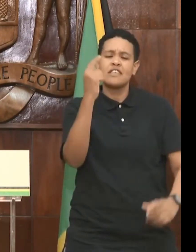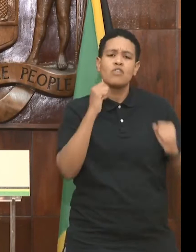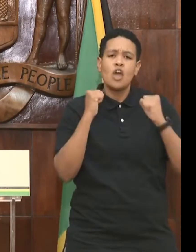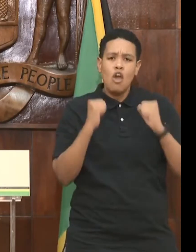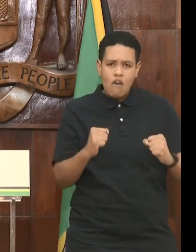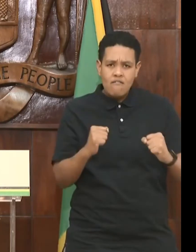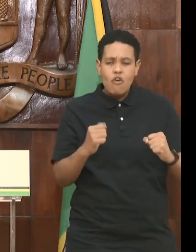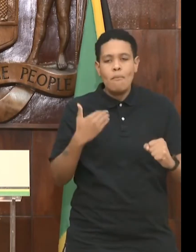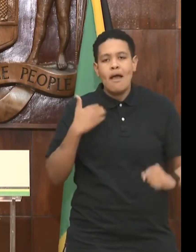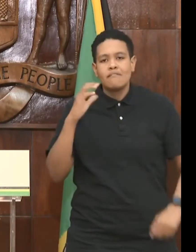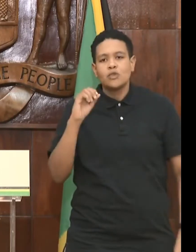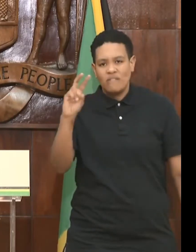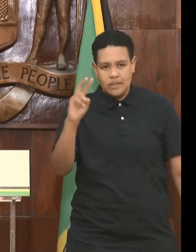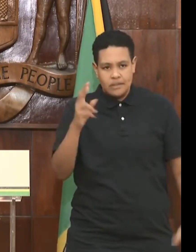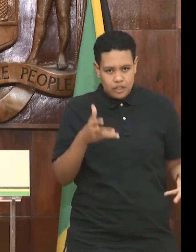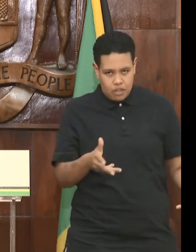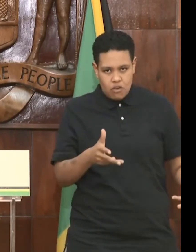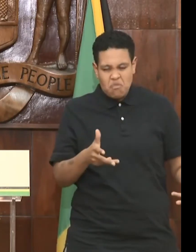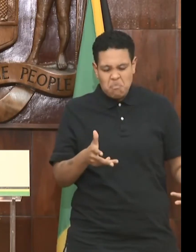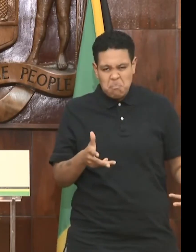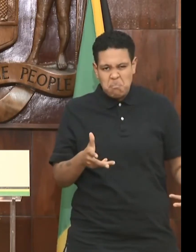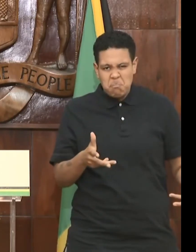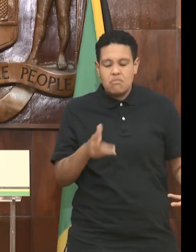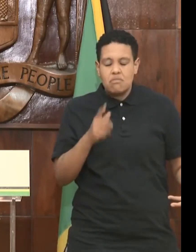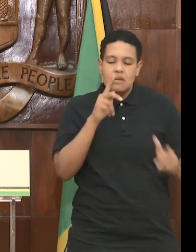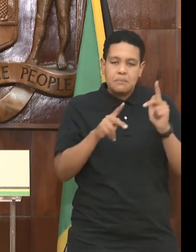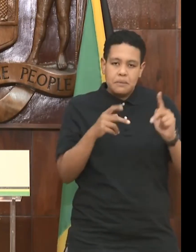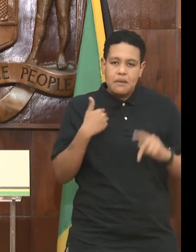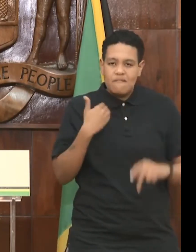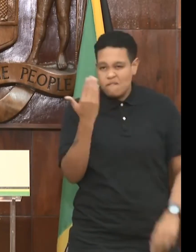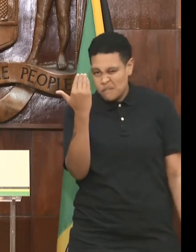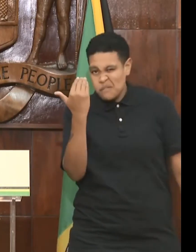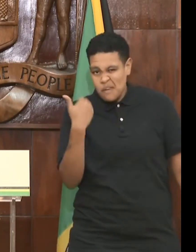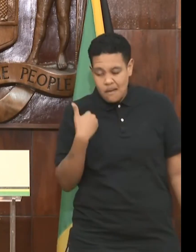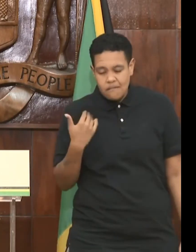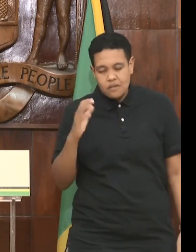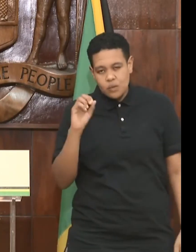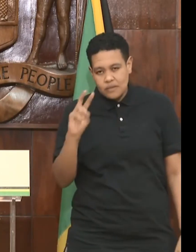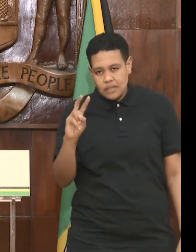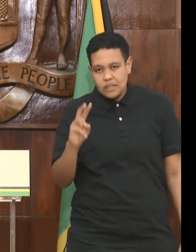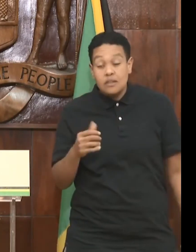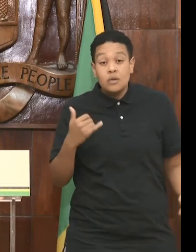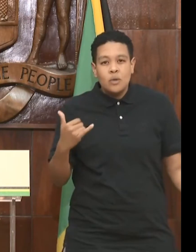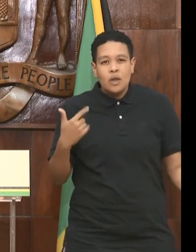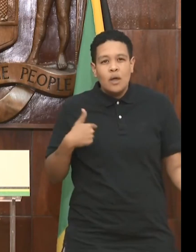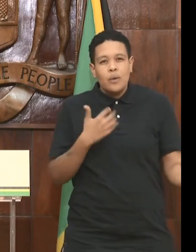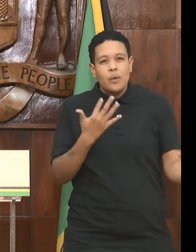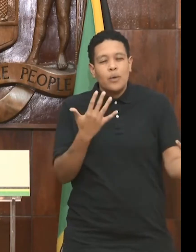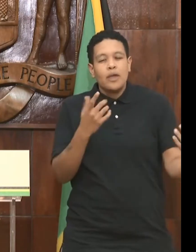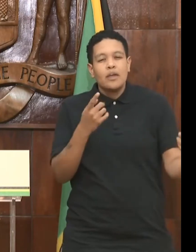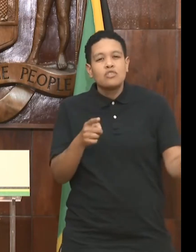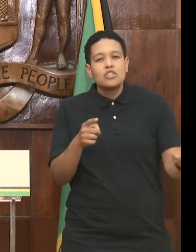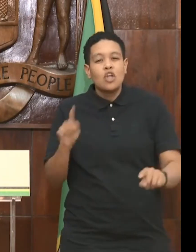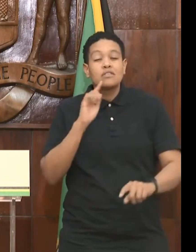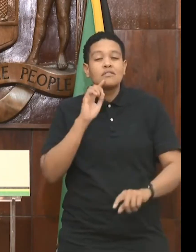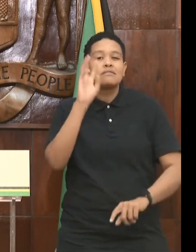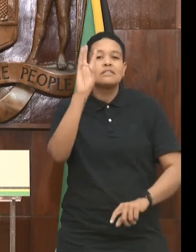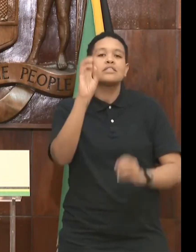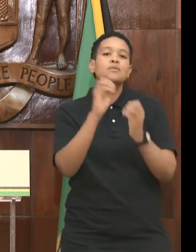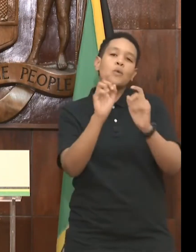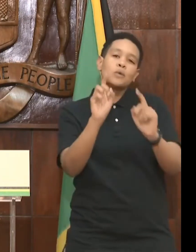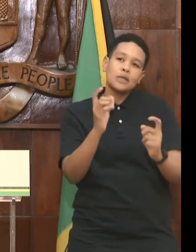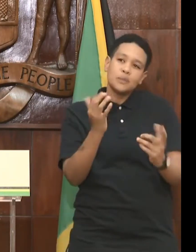confirmed COVID-19 persons. Today, we are awaiting the results of 6